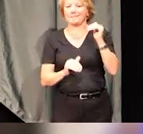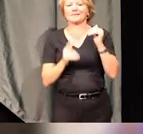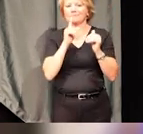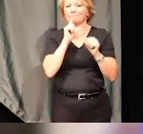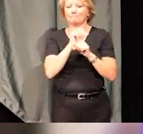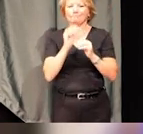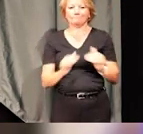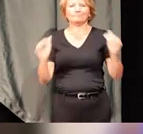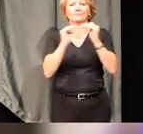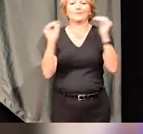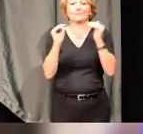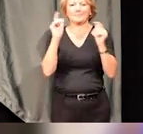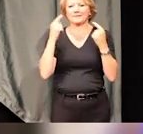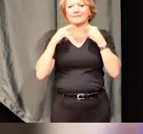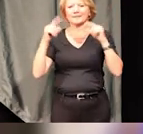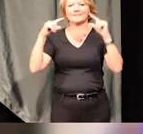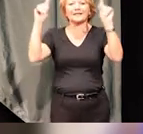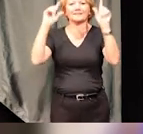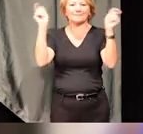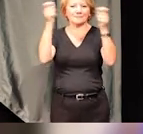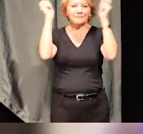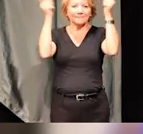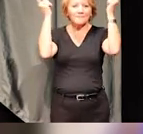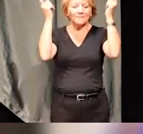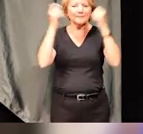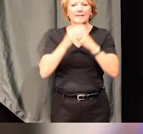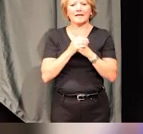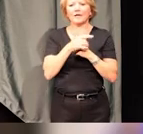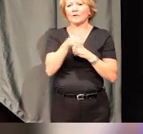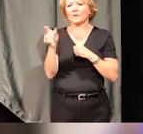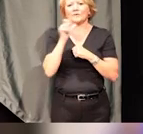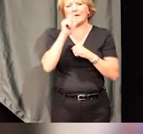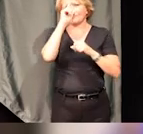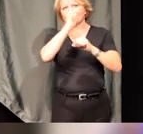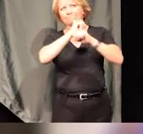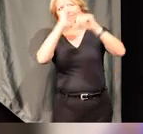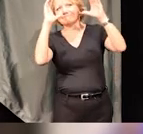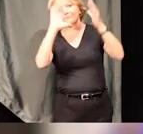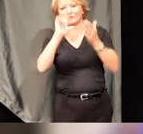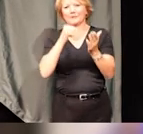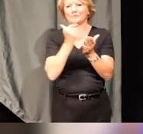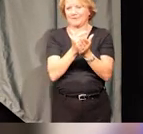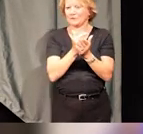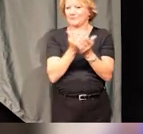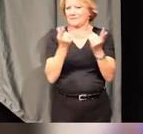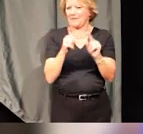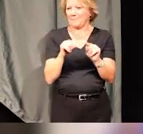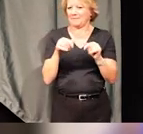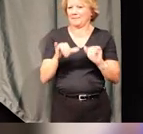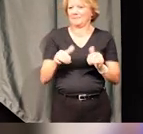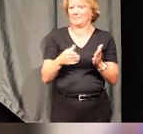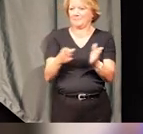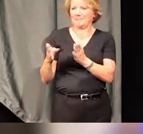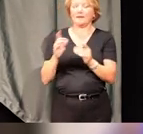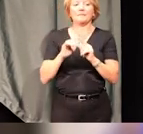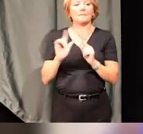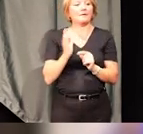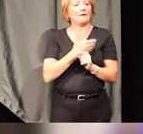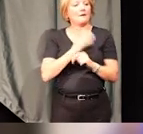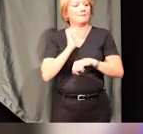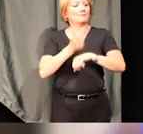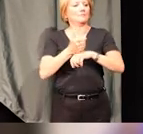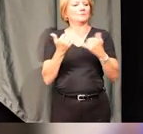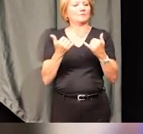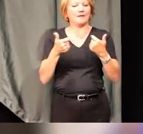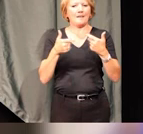success. While I'm sure this is not how you imagined your graduation, this format allows for thousands